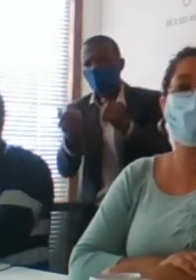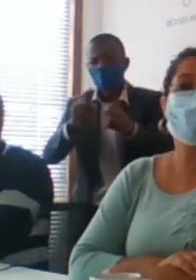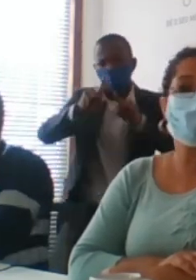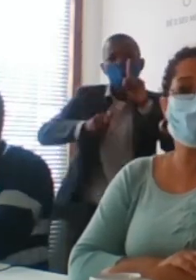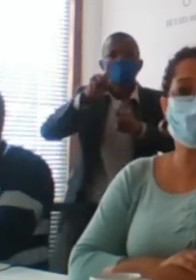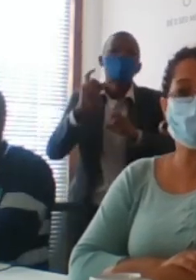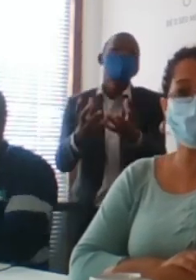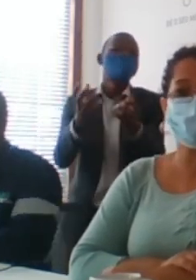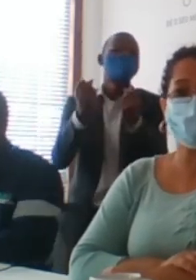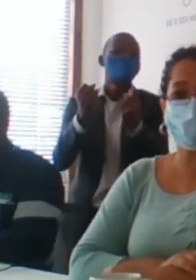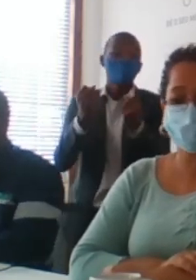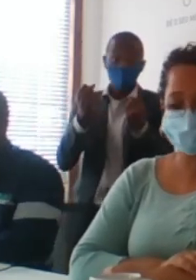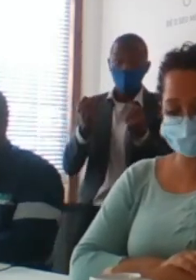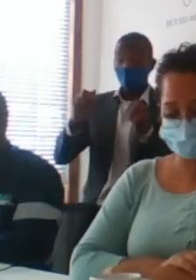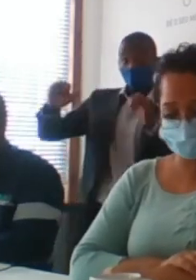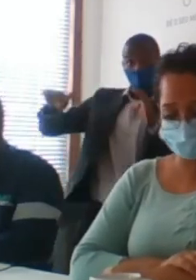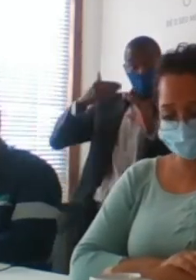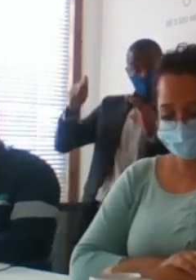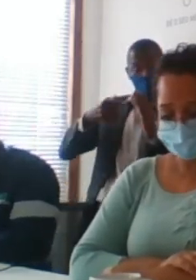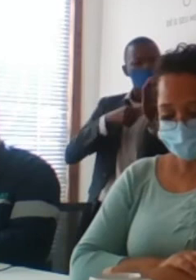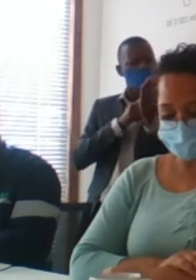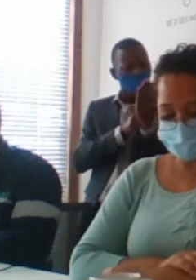will respond to your questions to you.